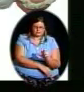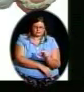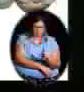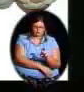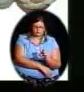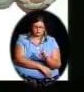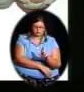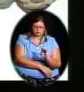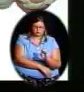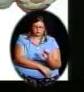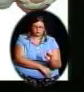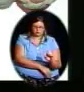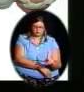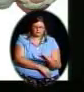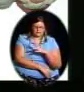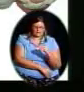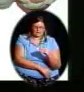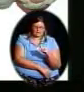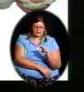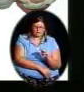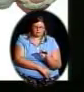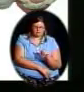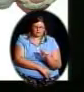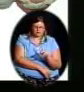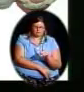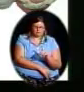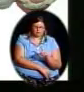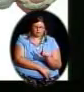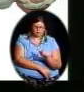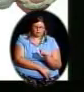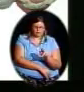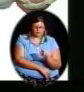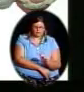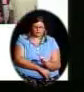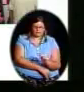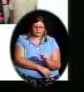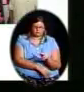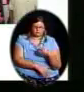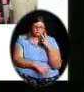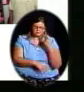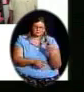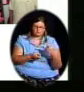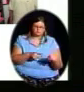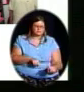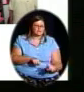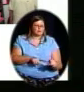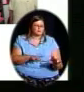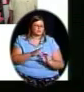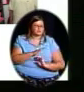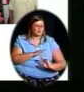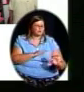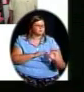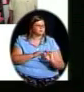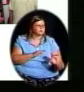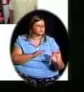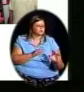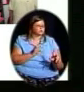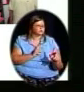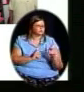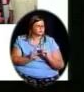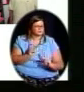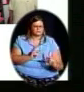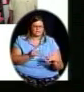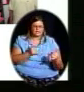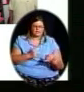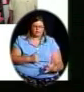Lane Elementary. So that just gives you a little bit of a glimpse so far in this school year of our elementary population. You can see here we have our